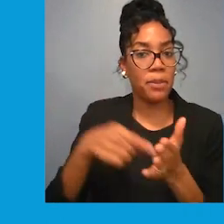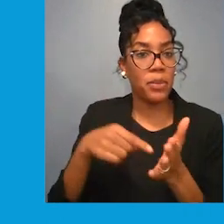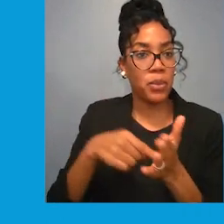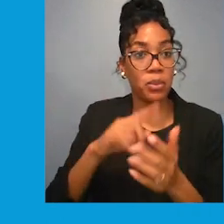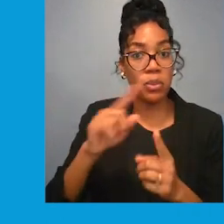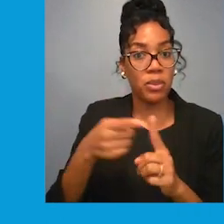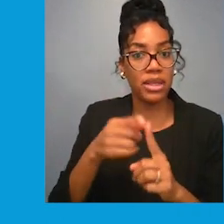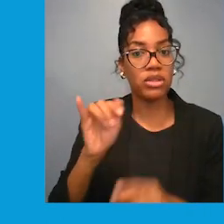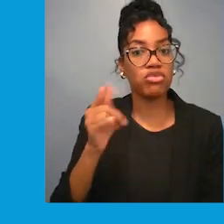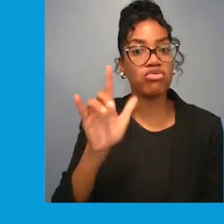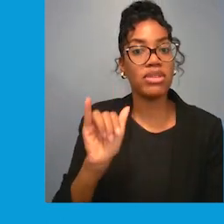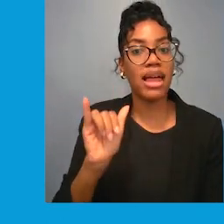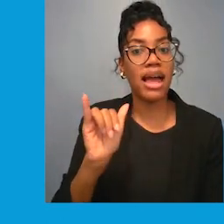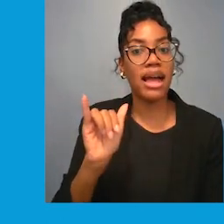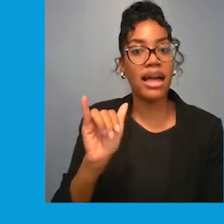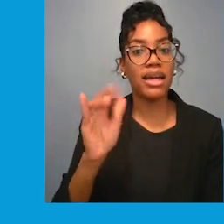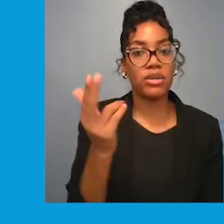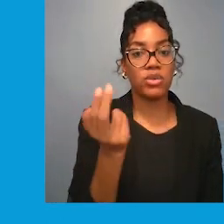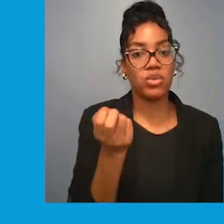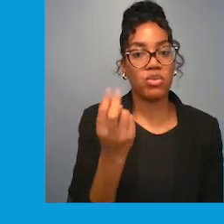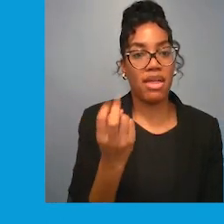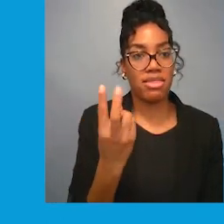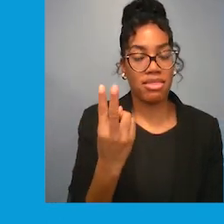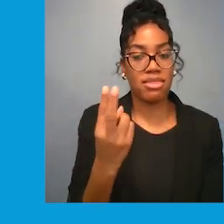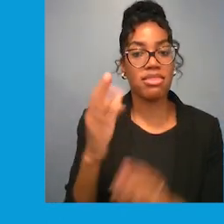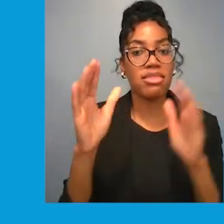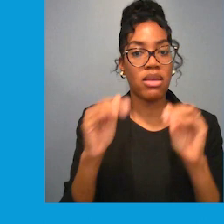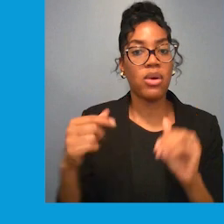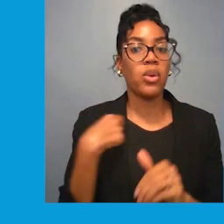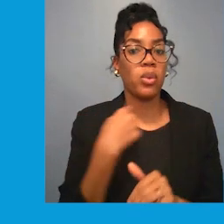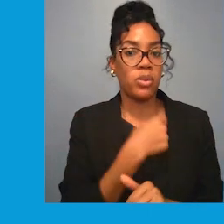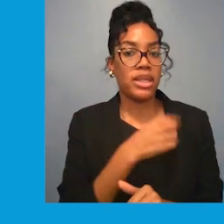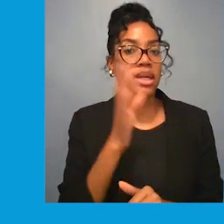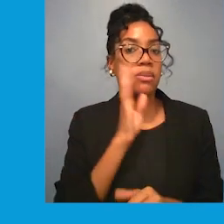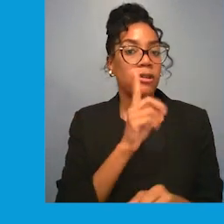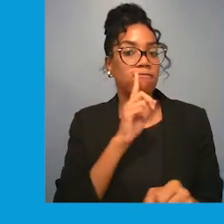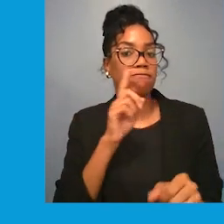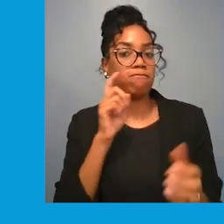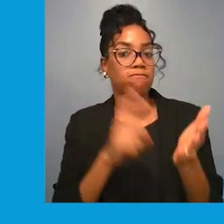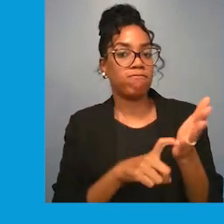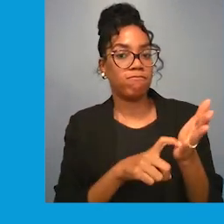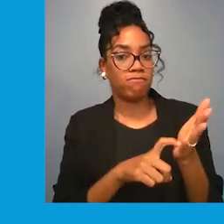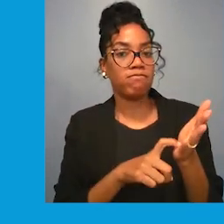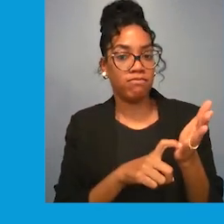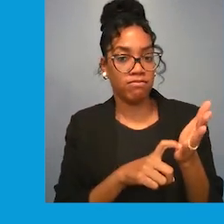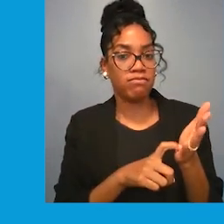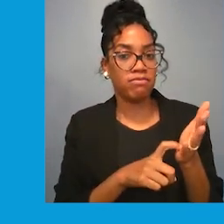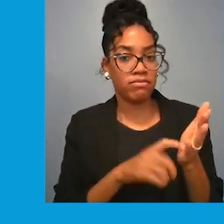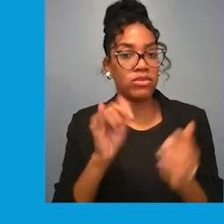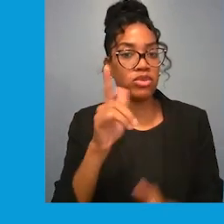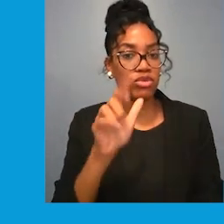of the program by July 28th. Then in August and September, we make that public announcement.